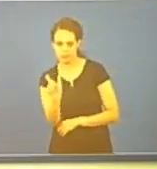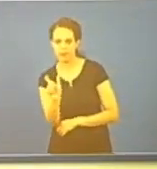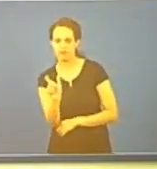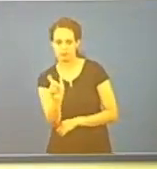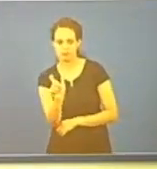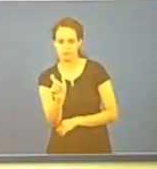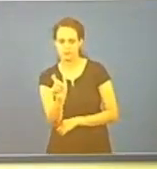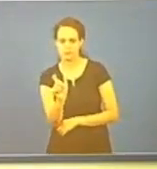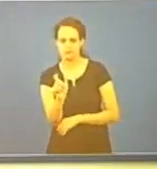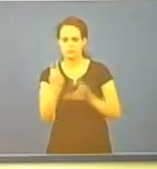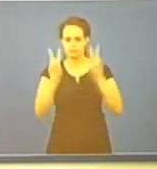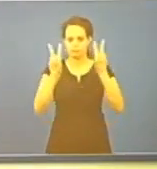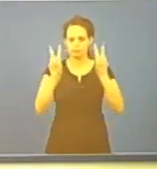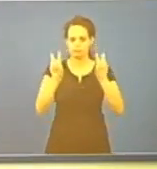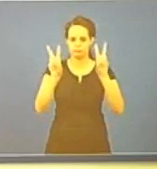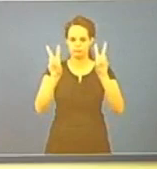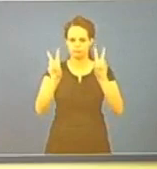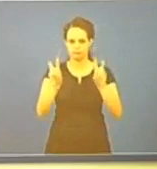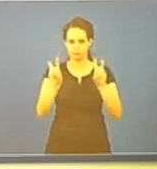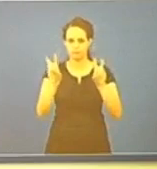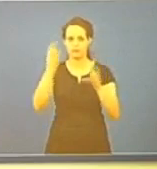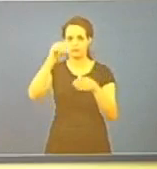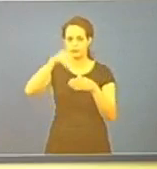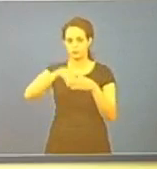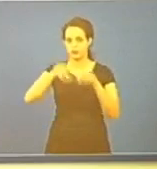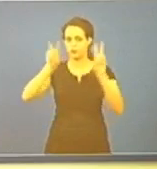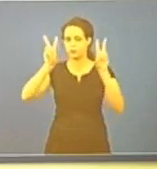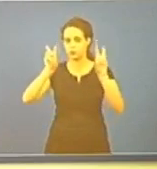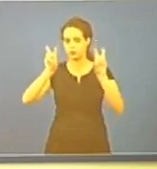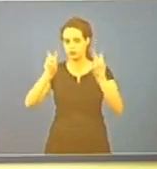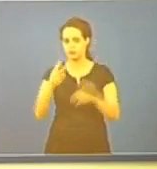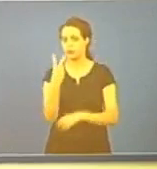Two words to explain this parable.